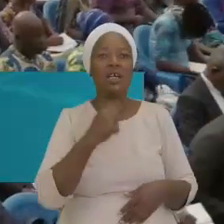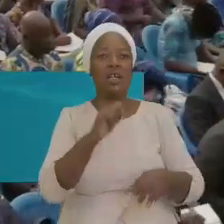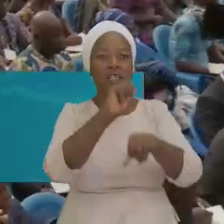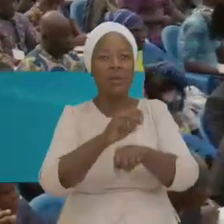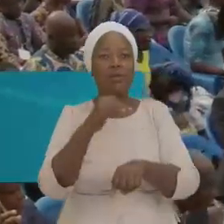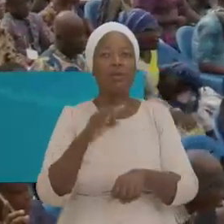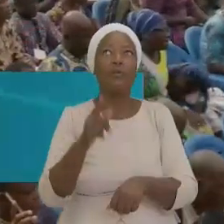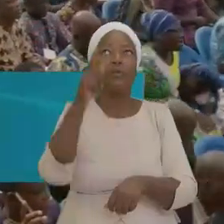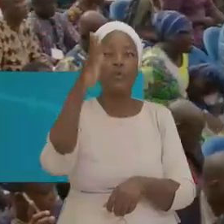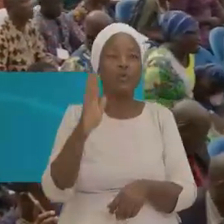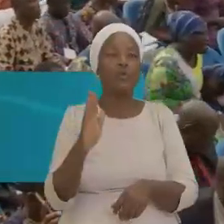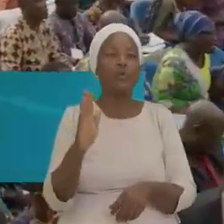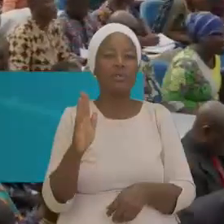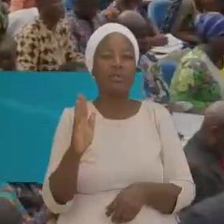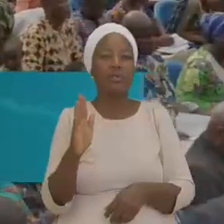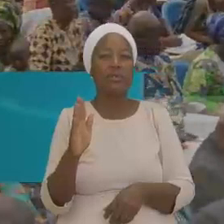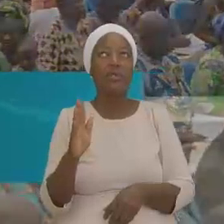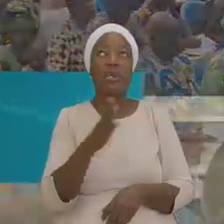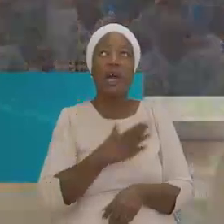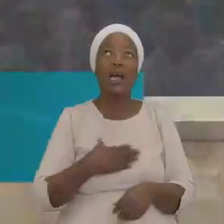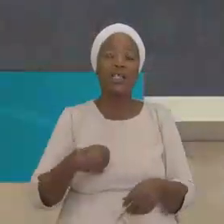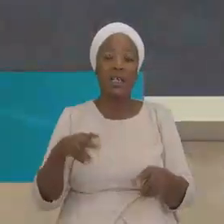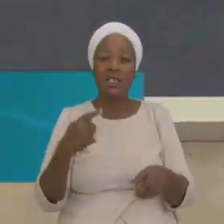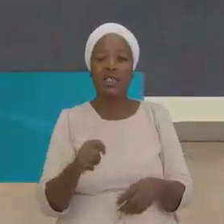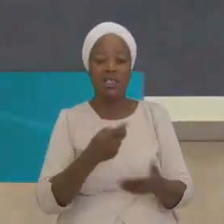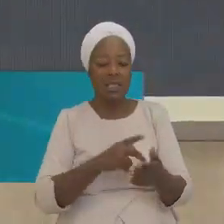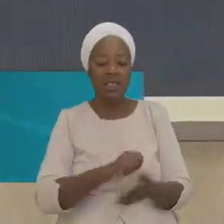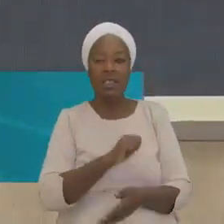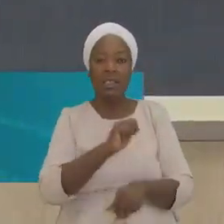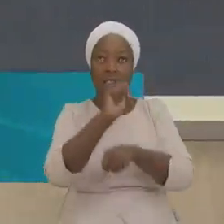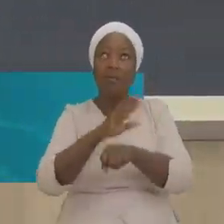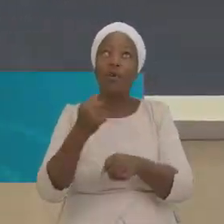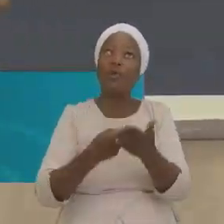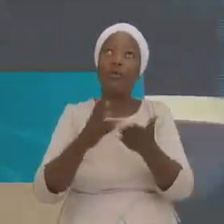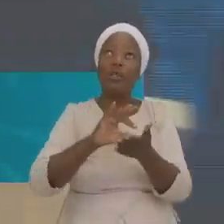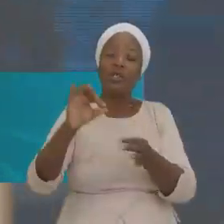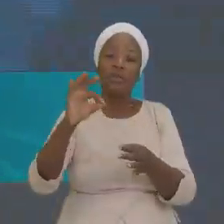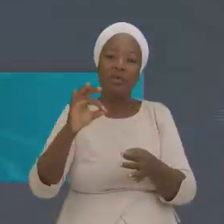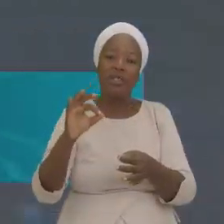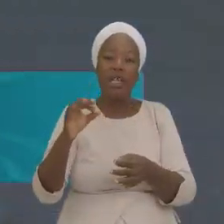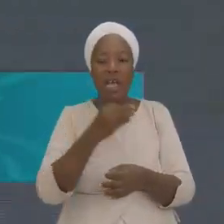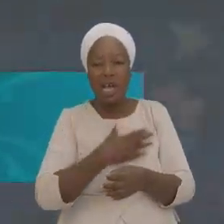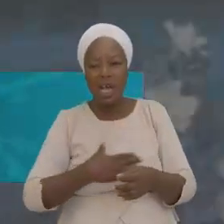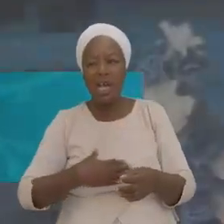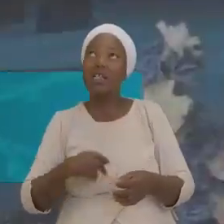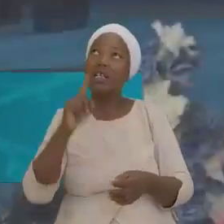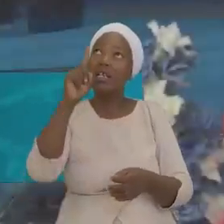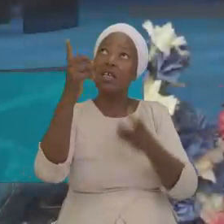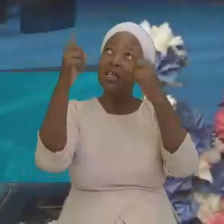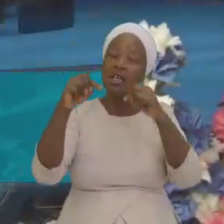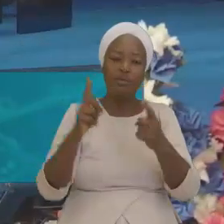God and the temple of the Holy Spirit. And he came to